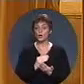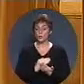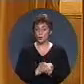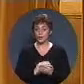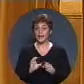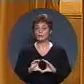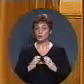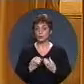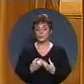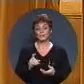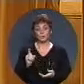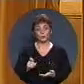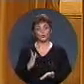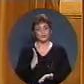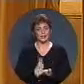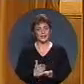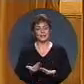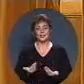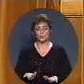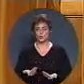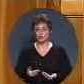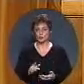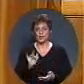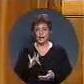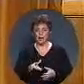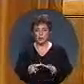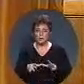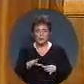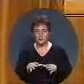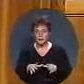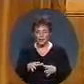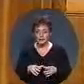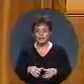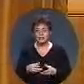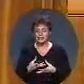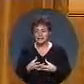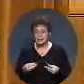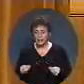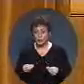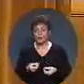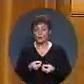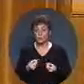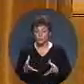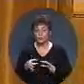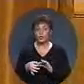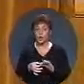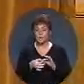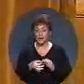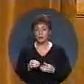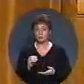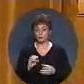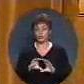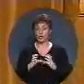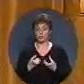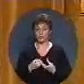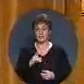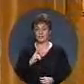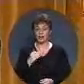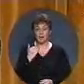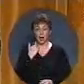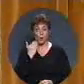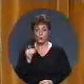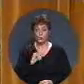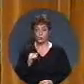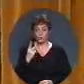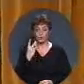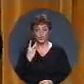members filibustering the committee. This is shameful and unprecedented. Shameful. Clearly, the Conservatives don't care about climate change and don't